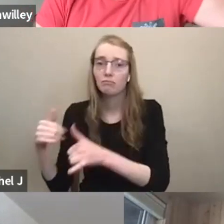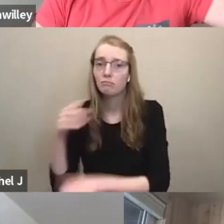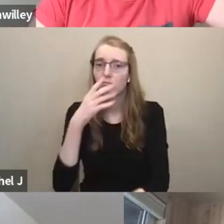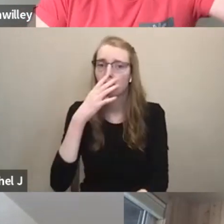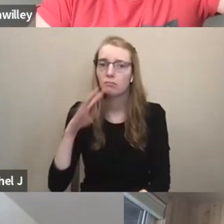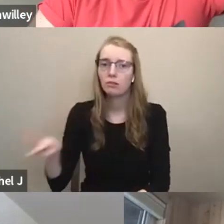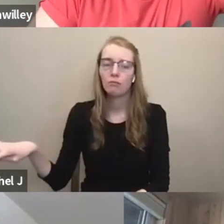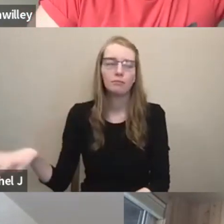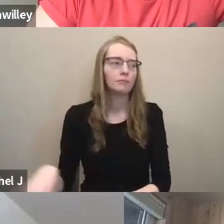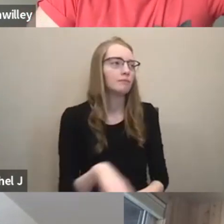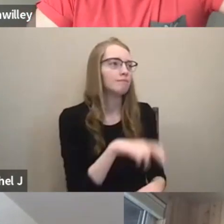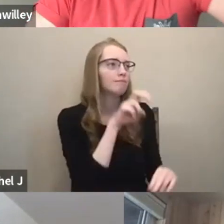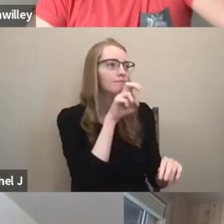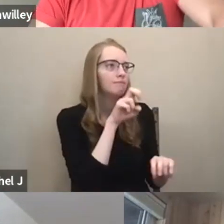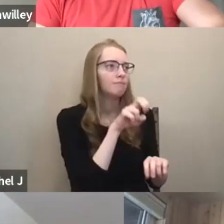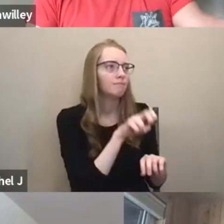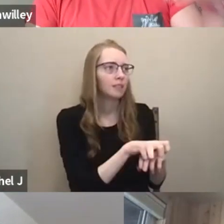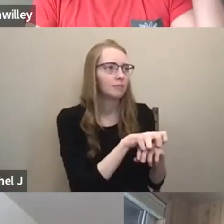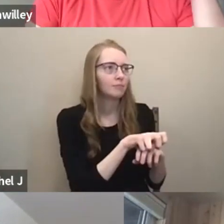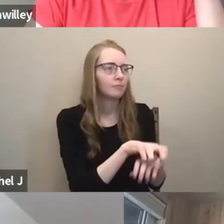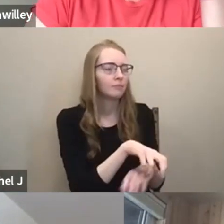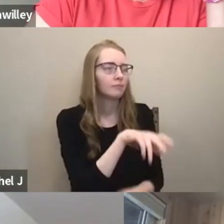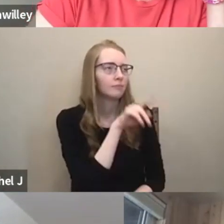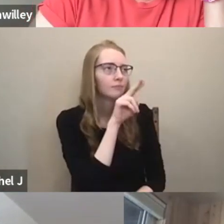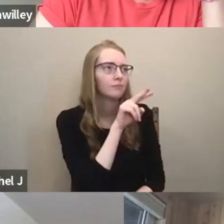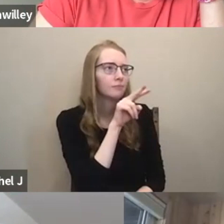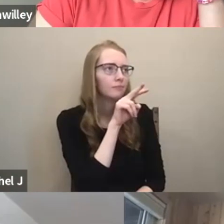sits and stares.